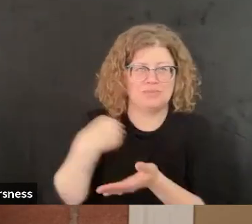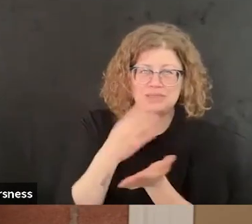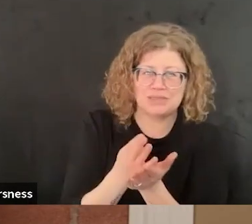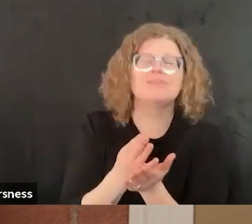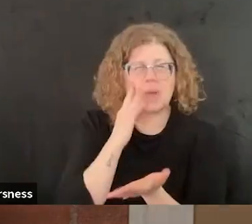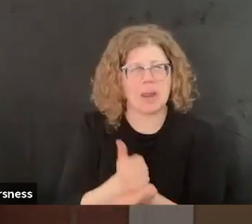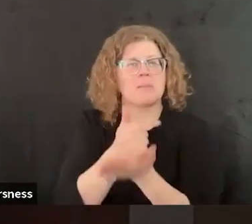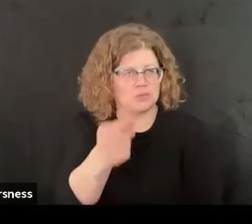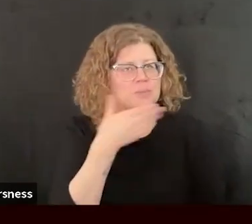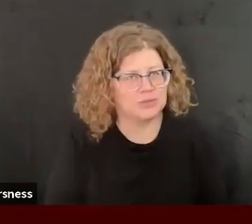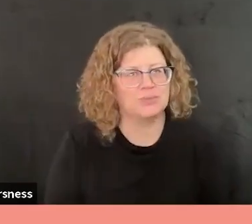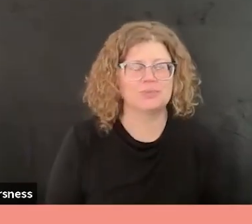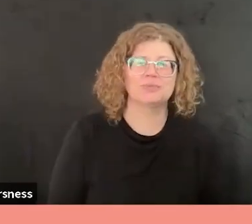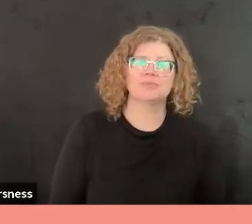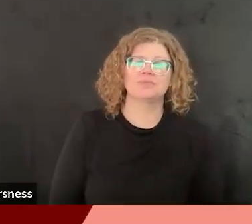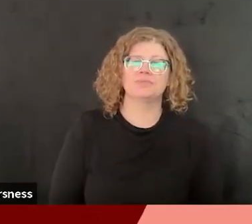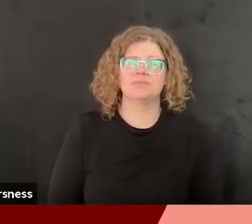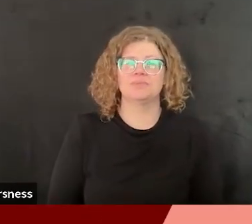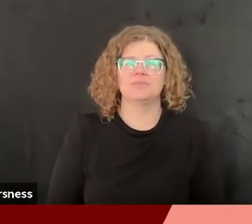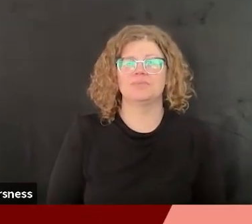scale it appropriately as well.